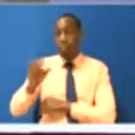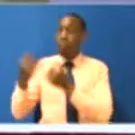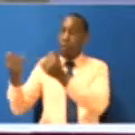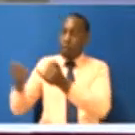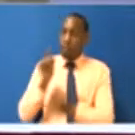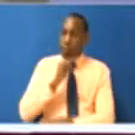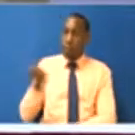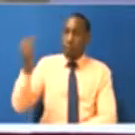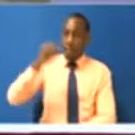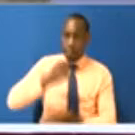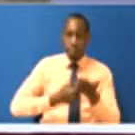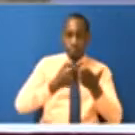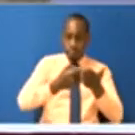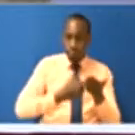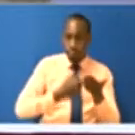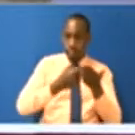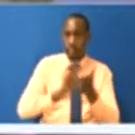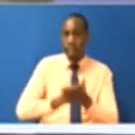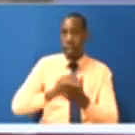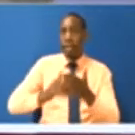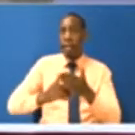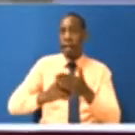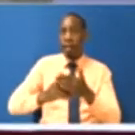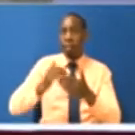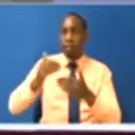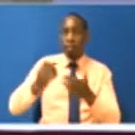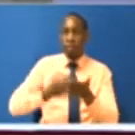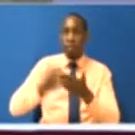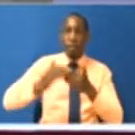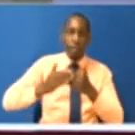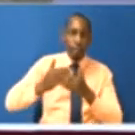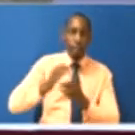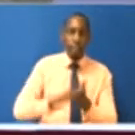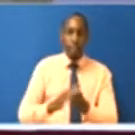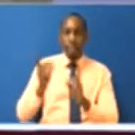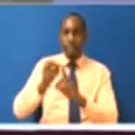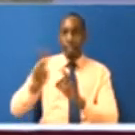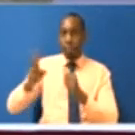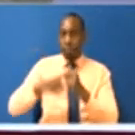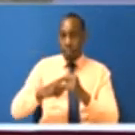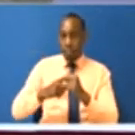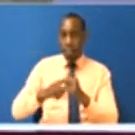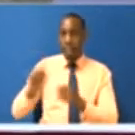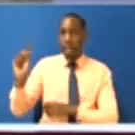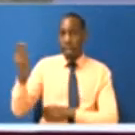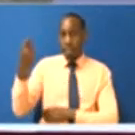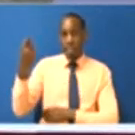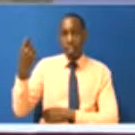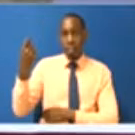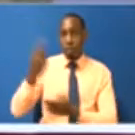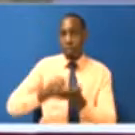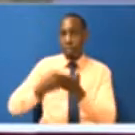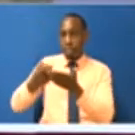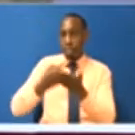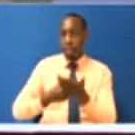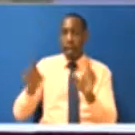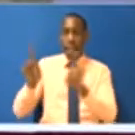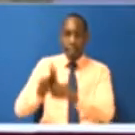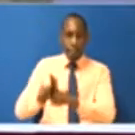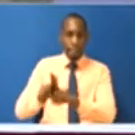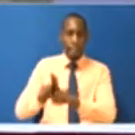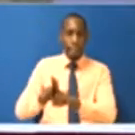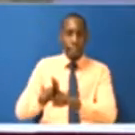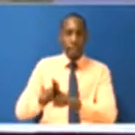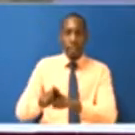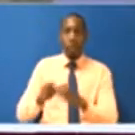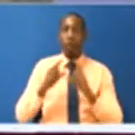invited to attend those debates and the other week which is the tuesday should be the 26th for the presidential debates as well